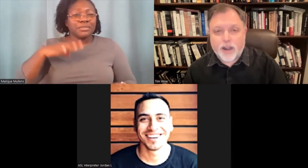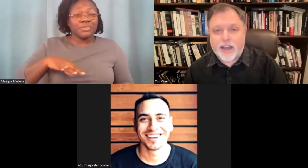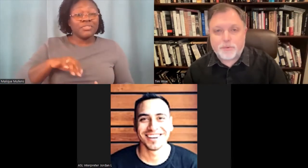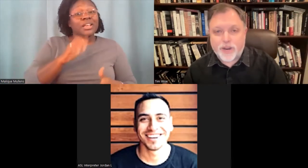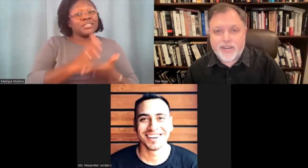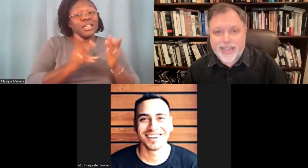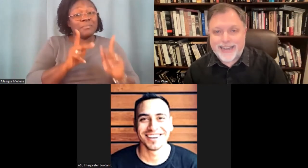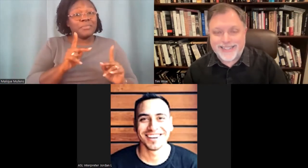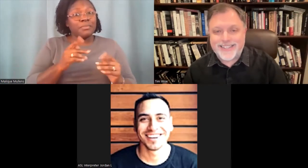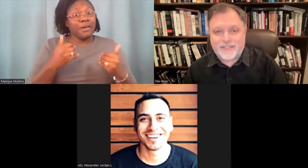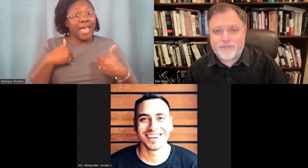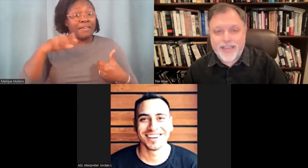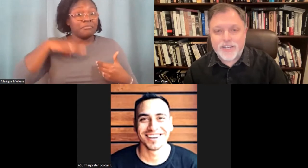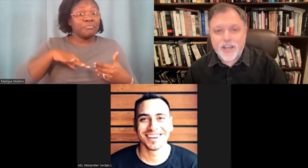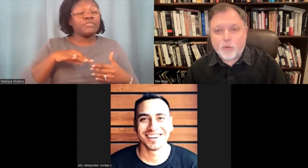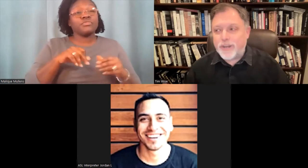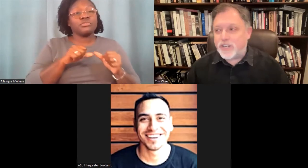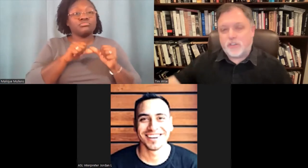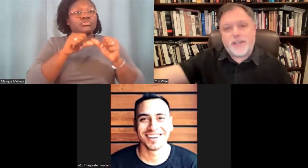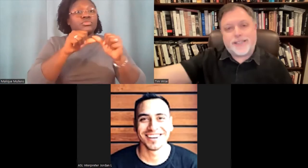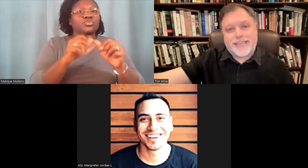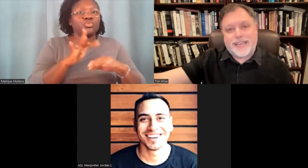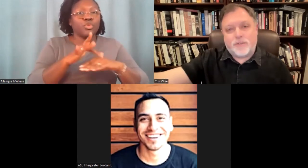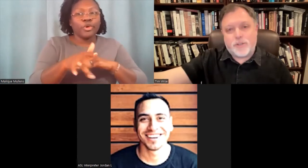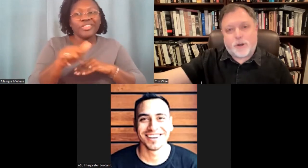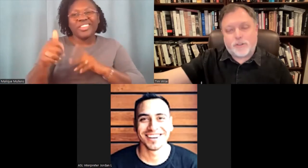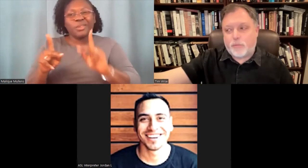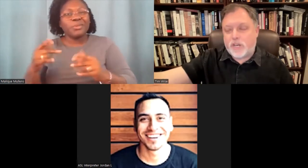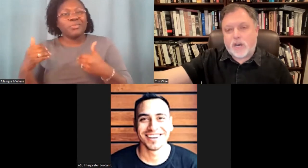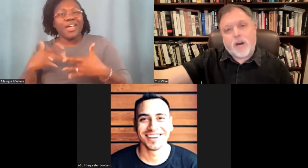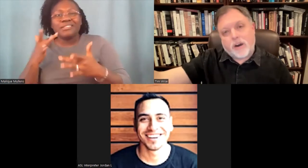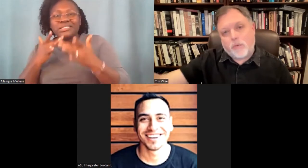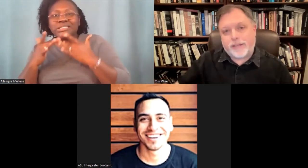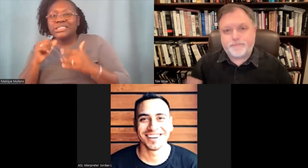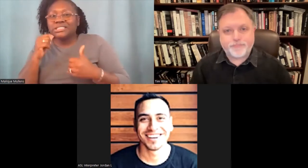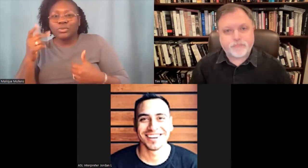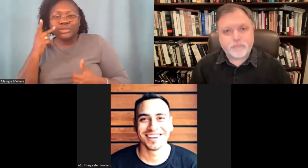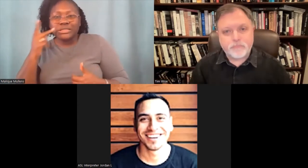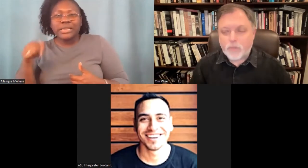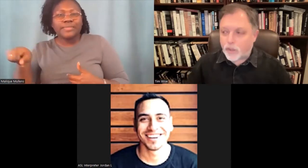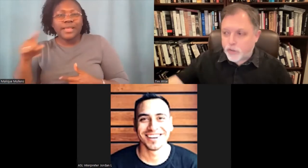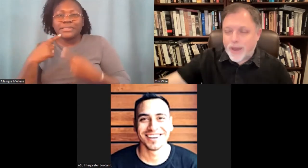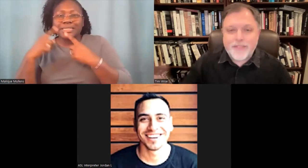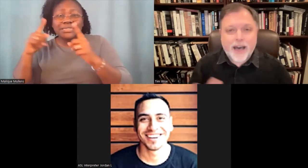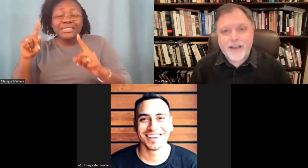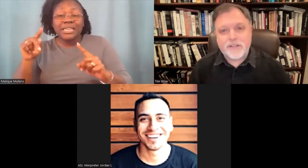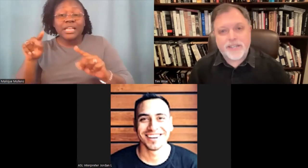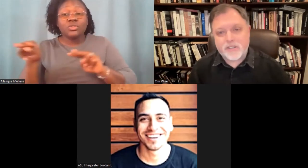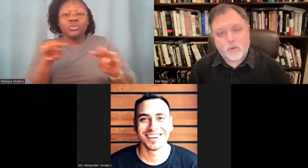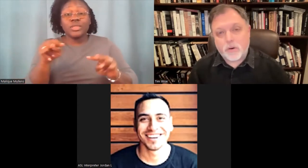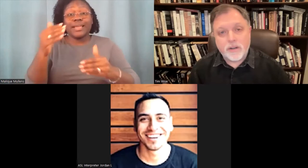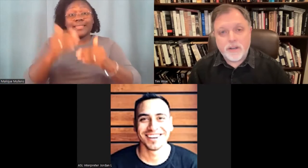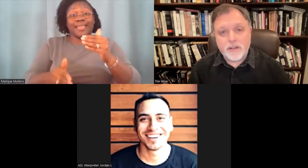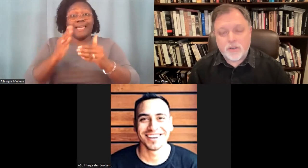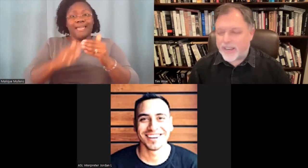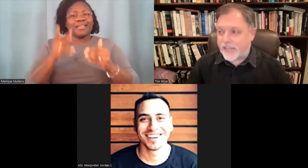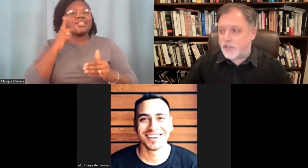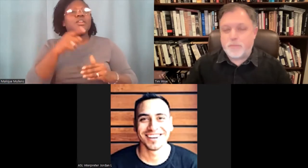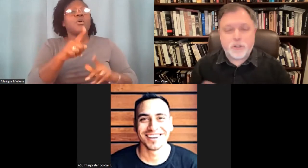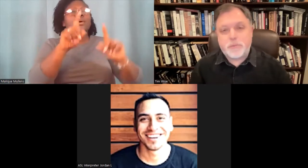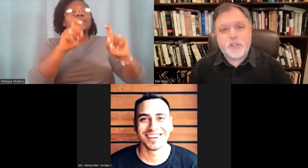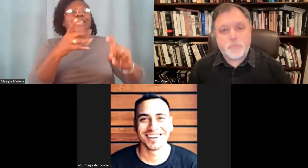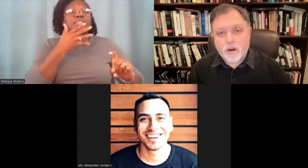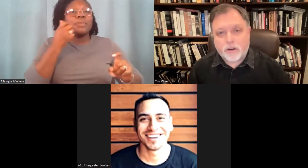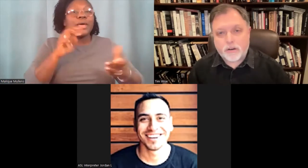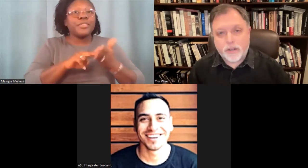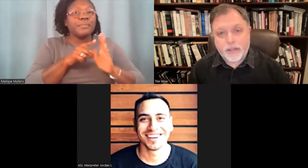people were operating at a disadvantage. We just look at the end result and we go, oh, well, you had the higher test score. So I guess you